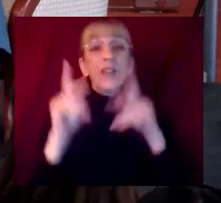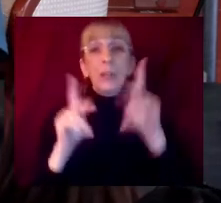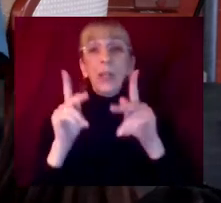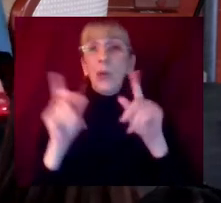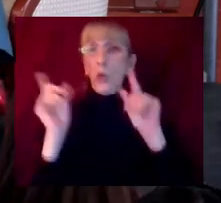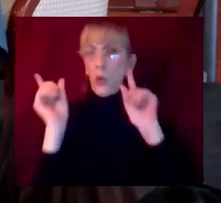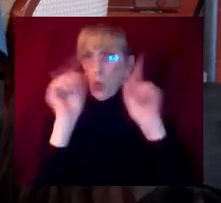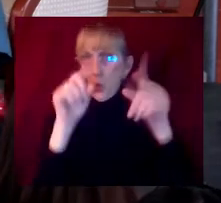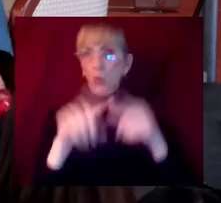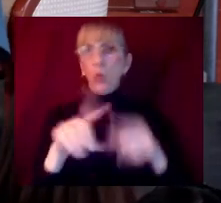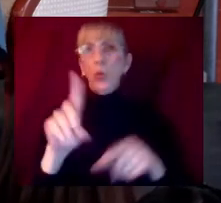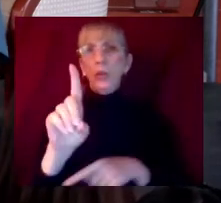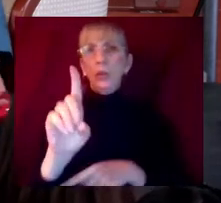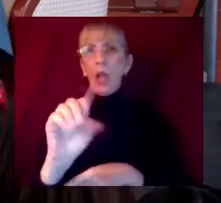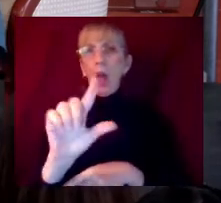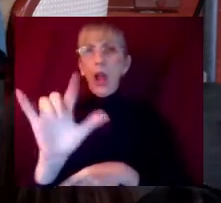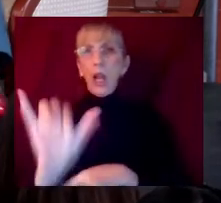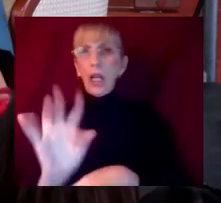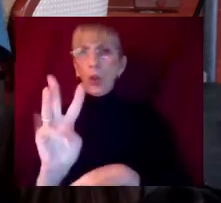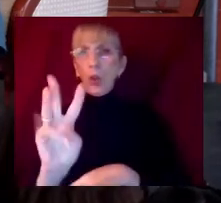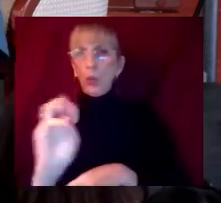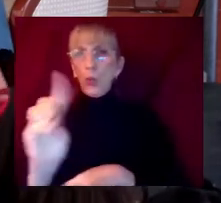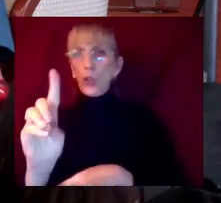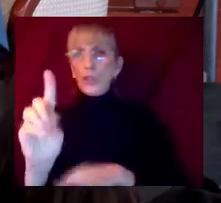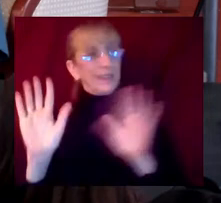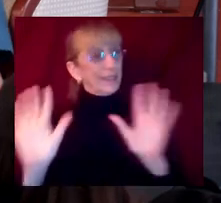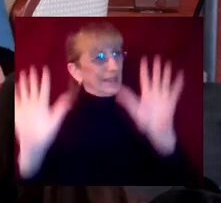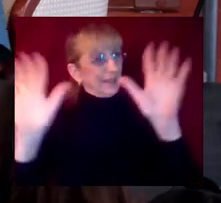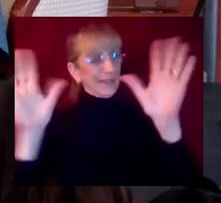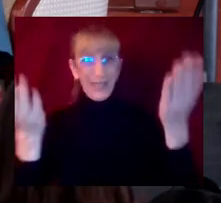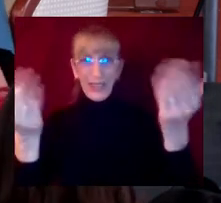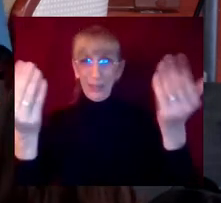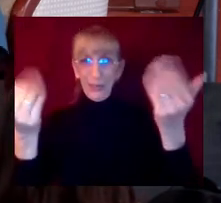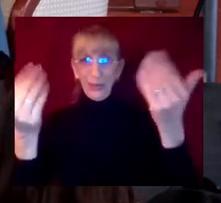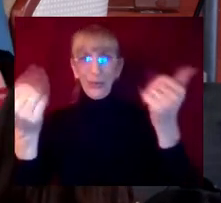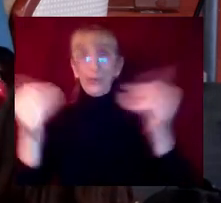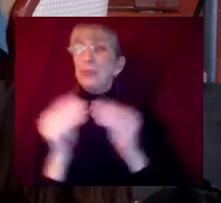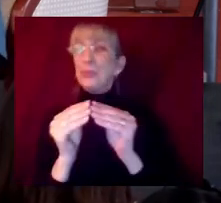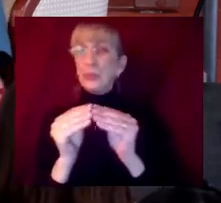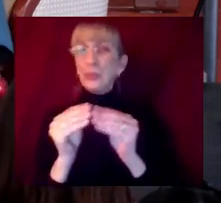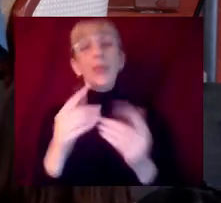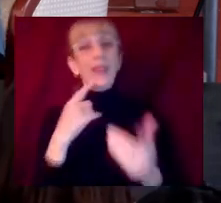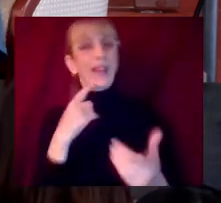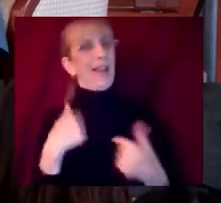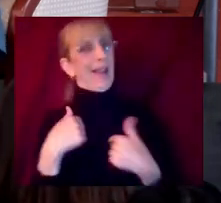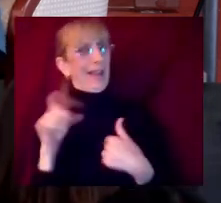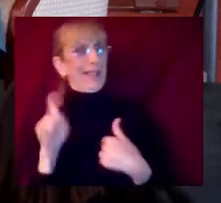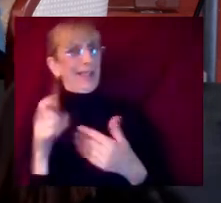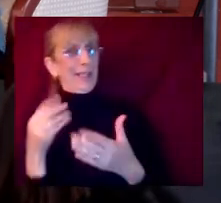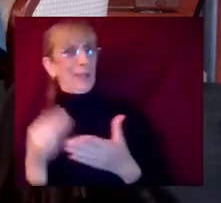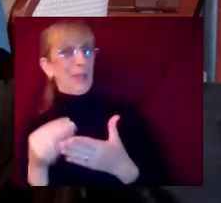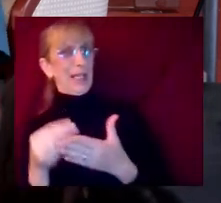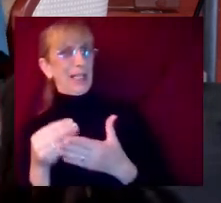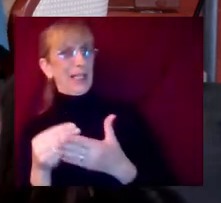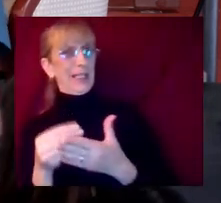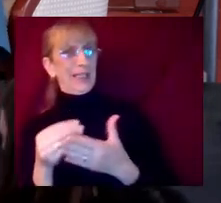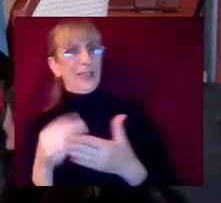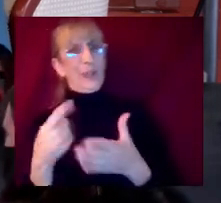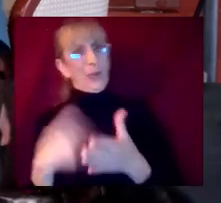Dollywood. Did you Great. Ever think Keep that? Coming. I always say I need the money. It costs a lot to look this cheap.